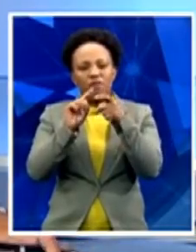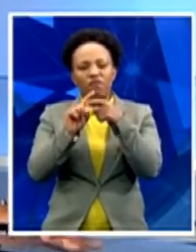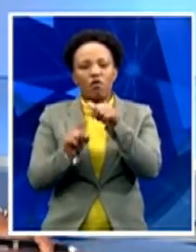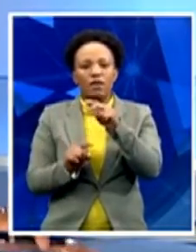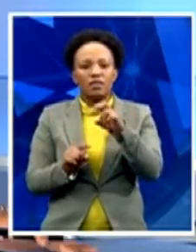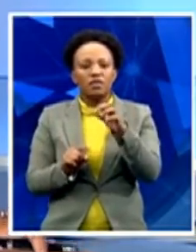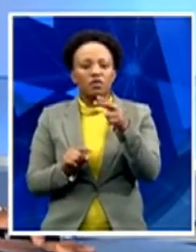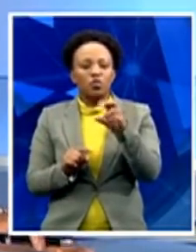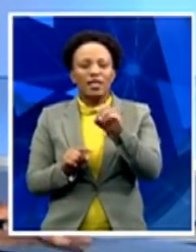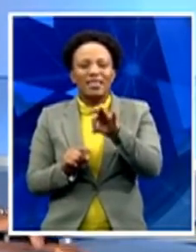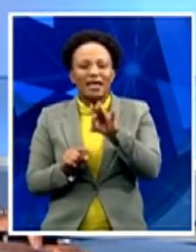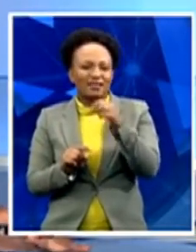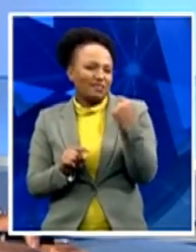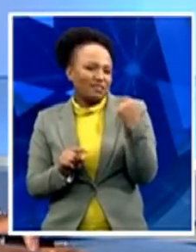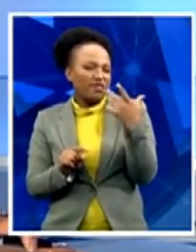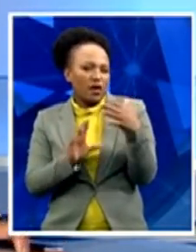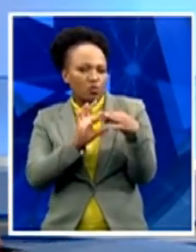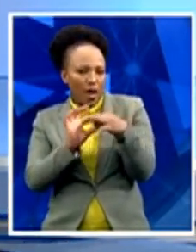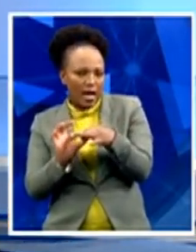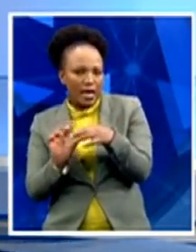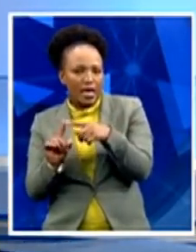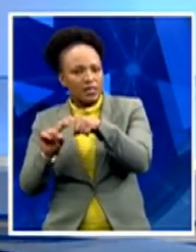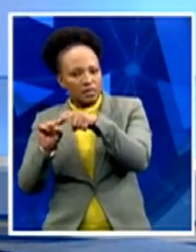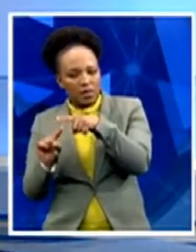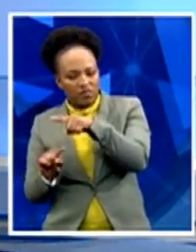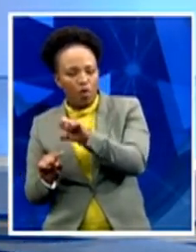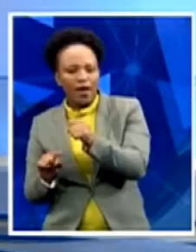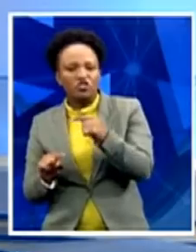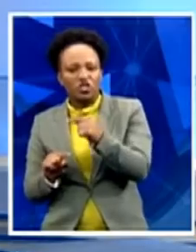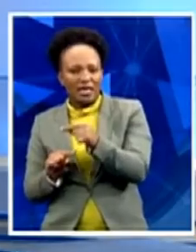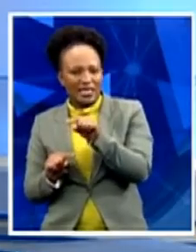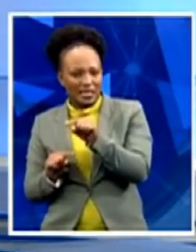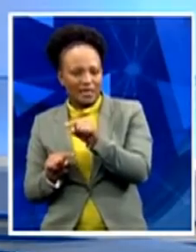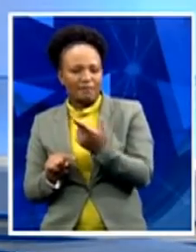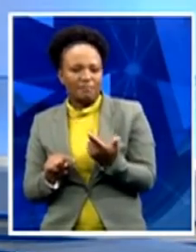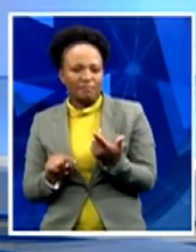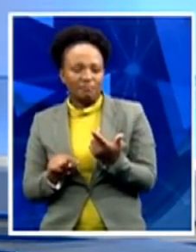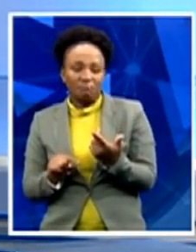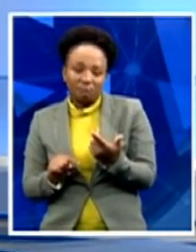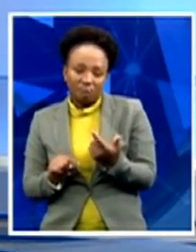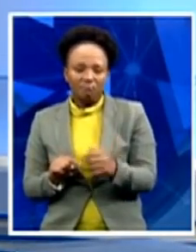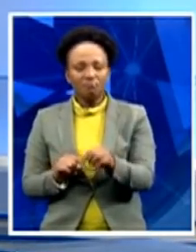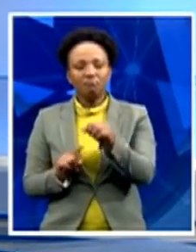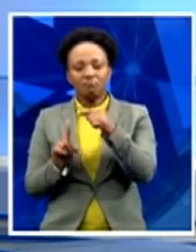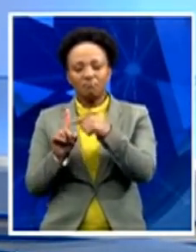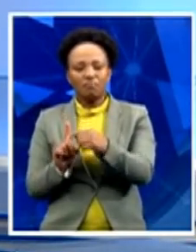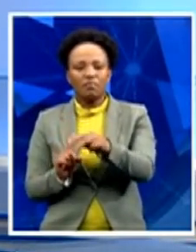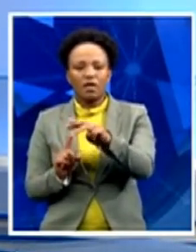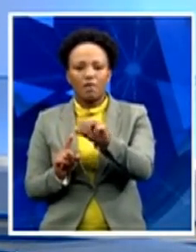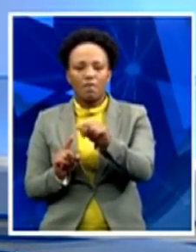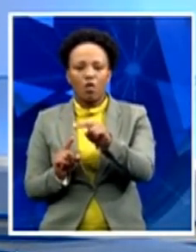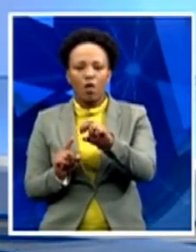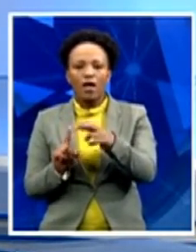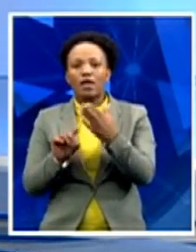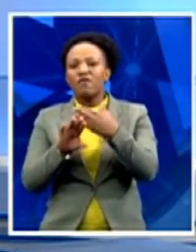to the suspension of the SG Ace Magashule. Mr. Mawere himself was expelled from the ANC in 2013 for